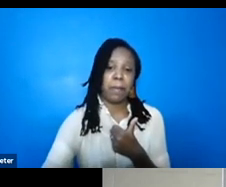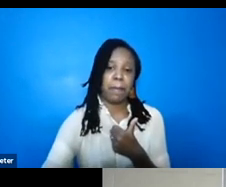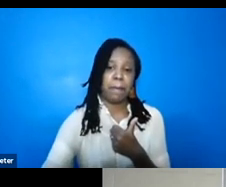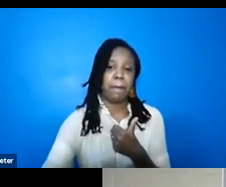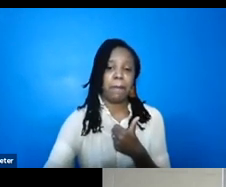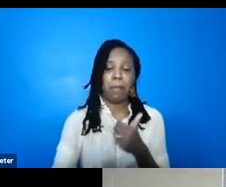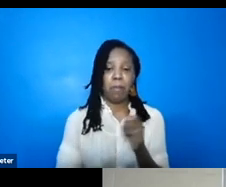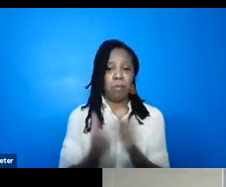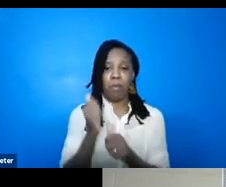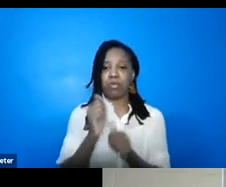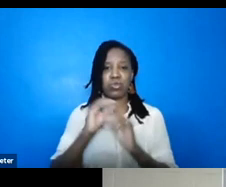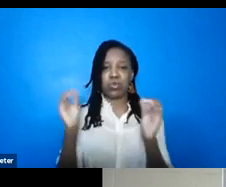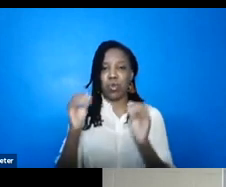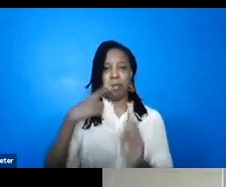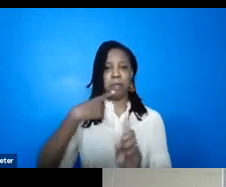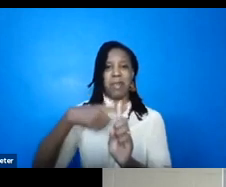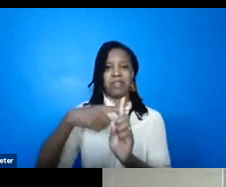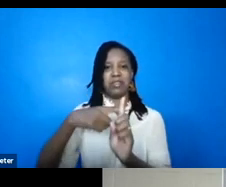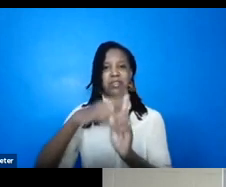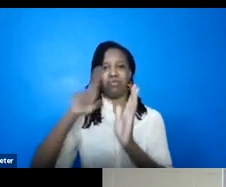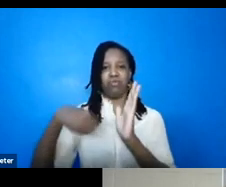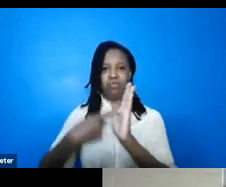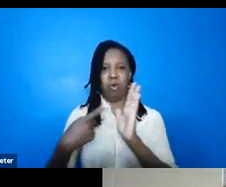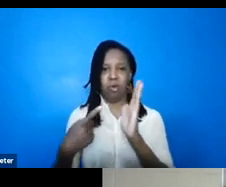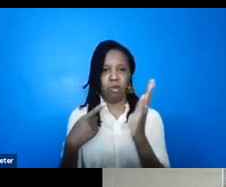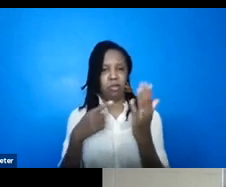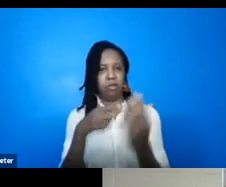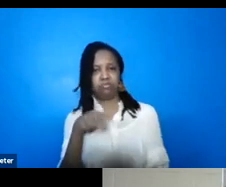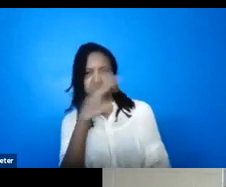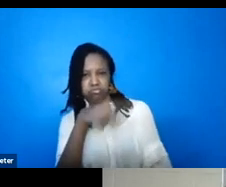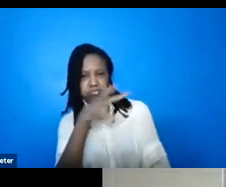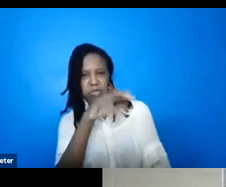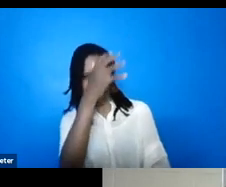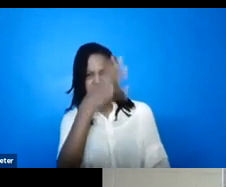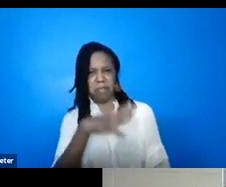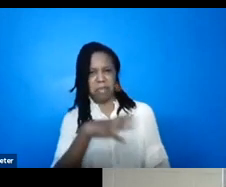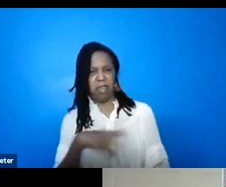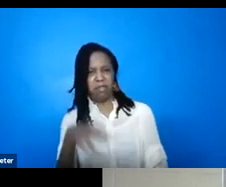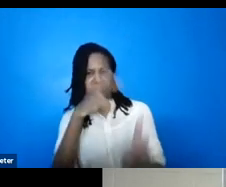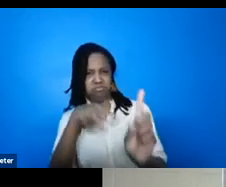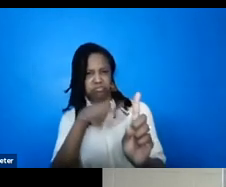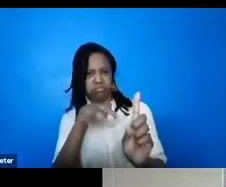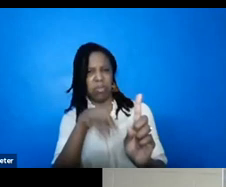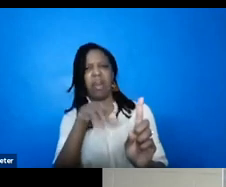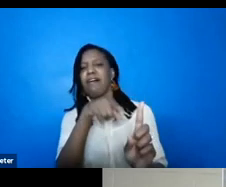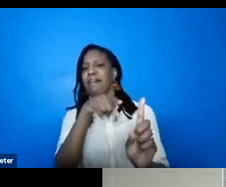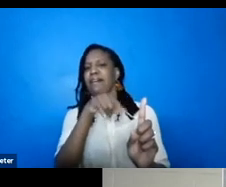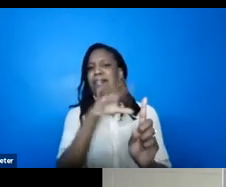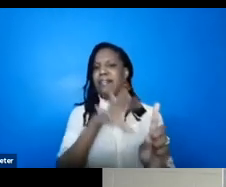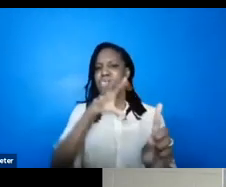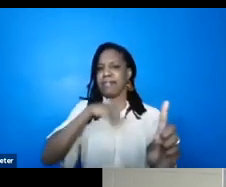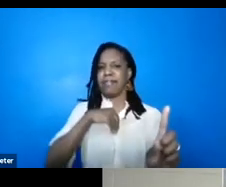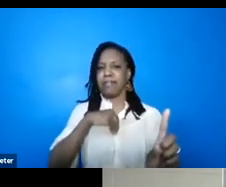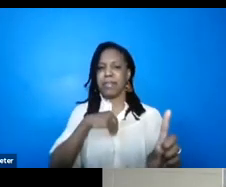prison, whether it's the chaplain or whomever, let's look at these individuals and find some characteristics you can begin to identify